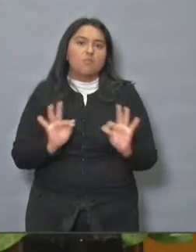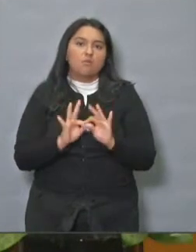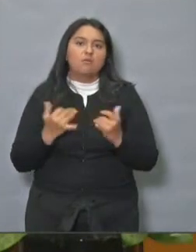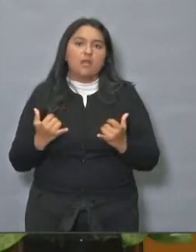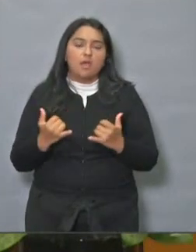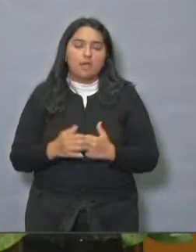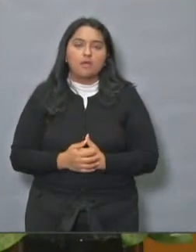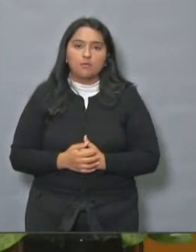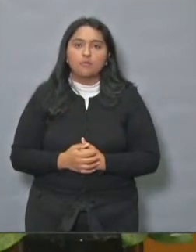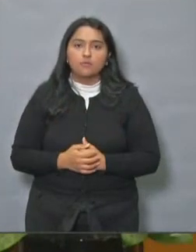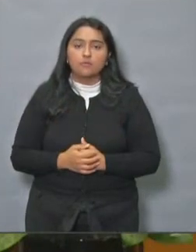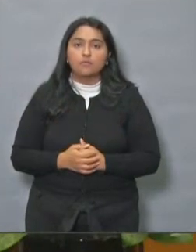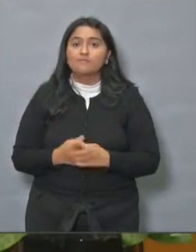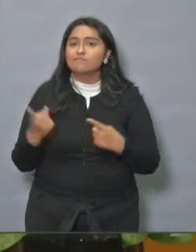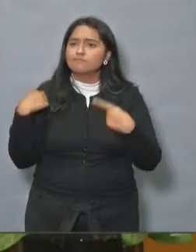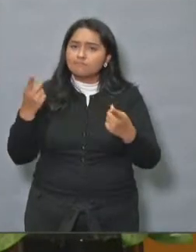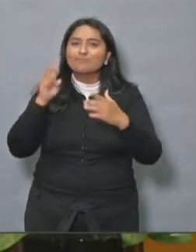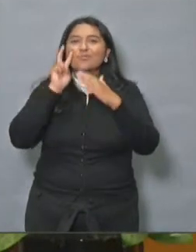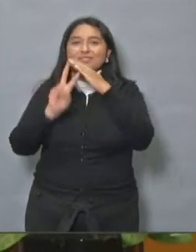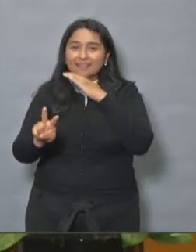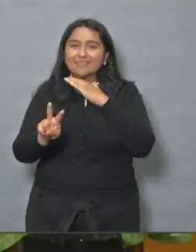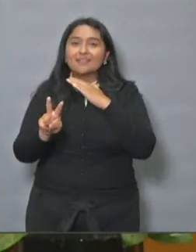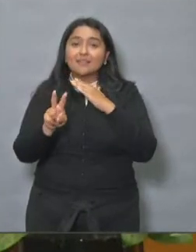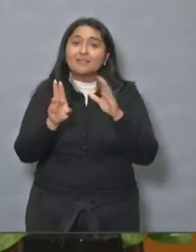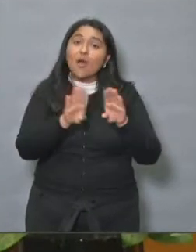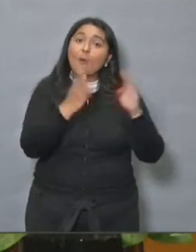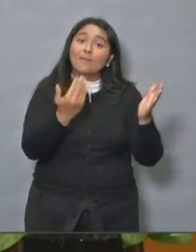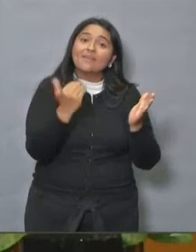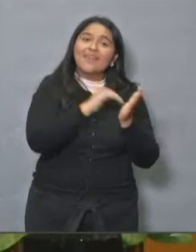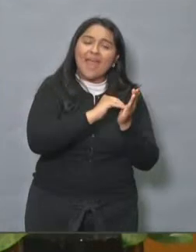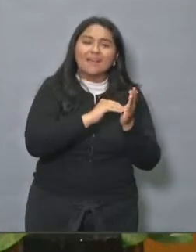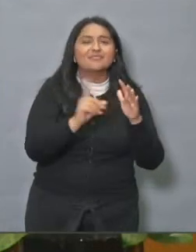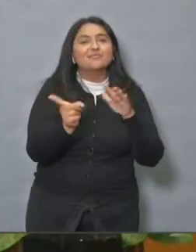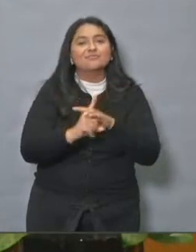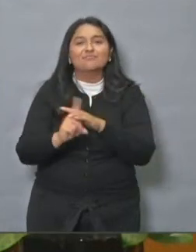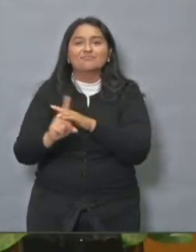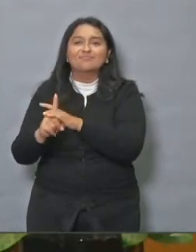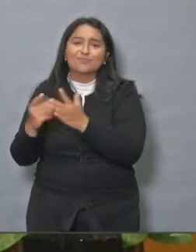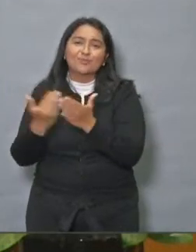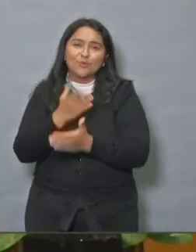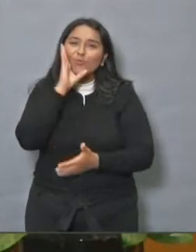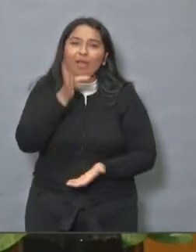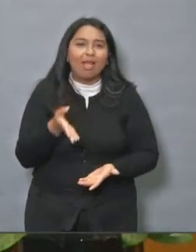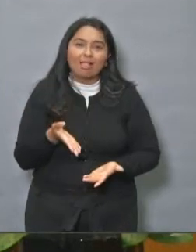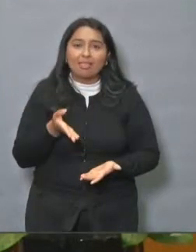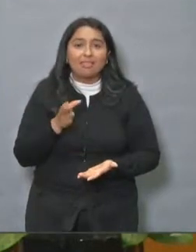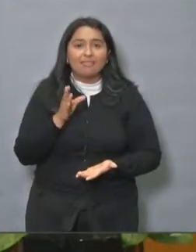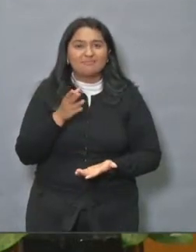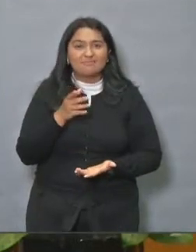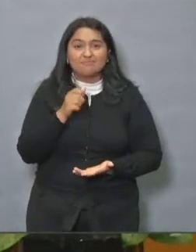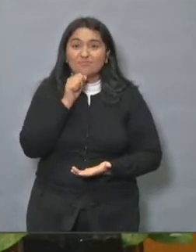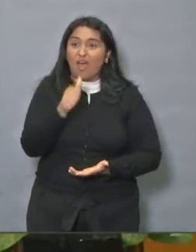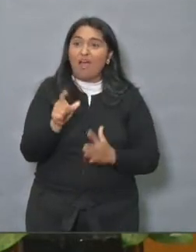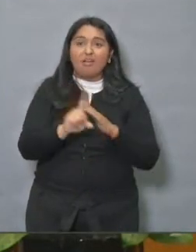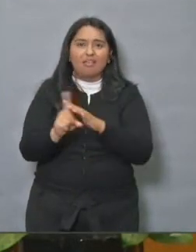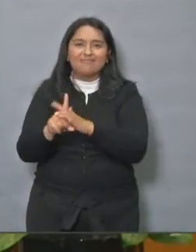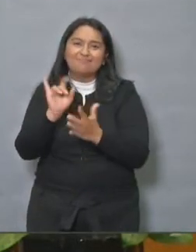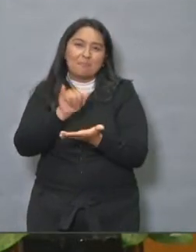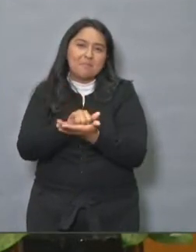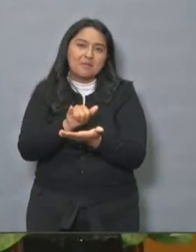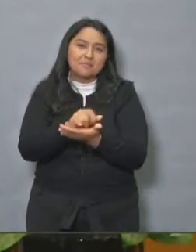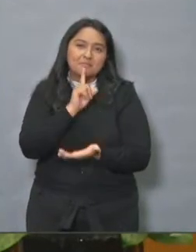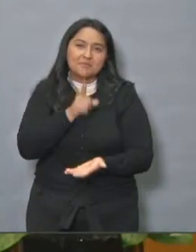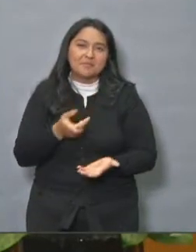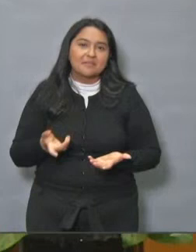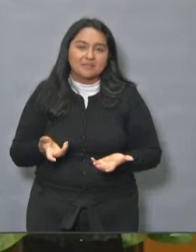always predicted that with the reopening would come new cases. It would be impossible for that not to be happening. What's really important